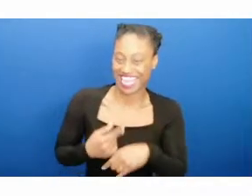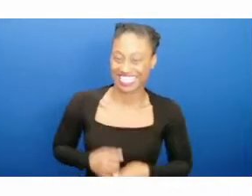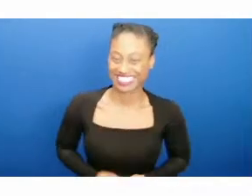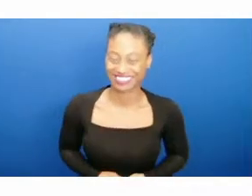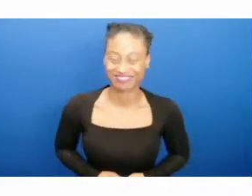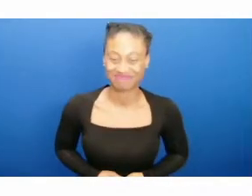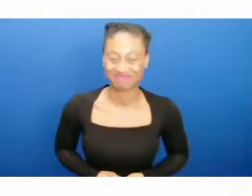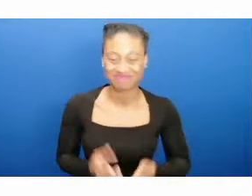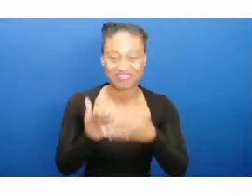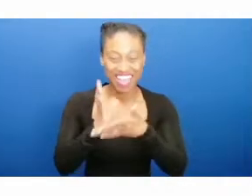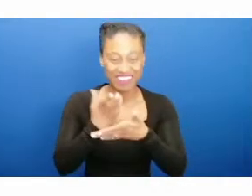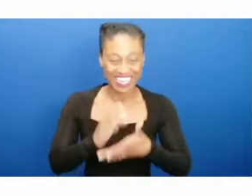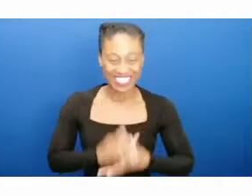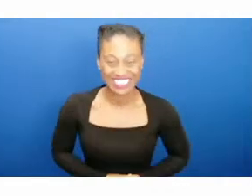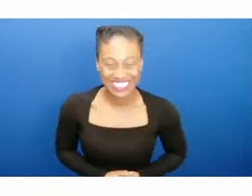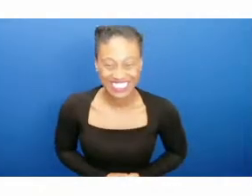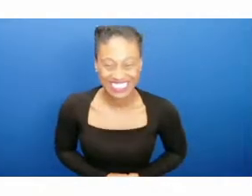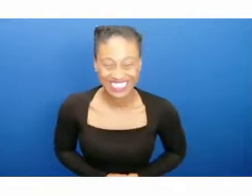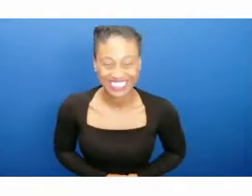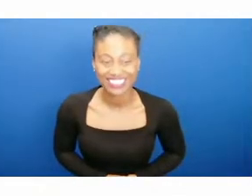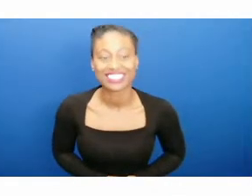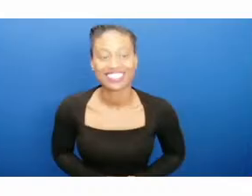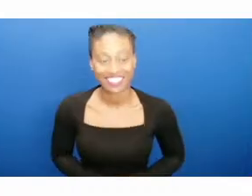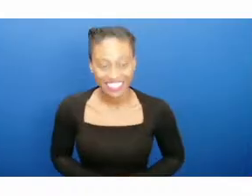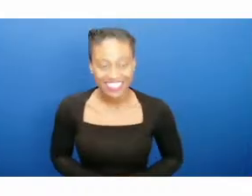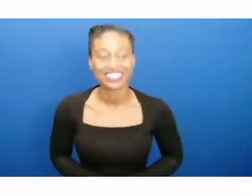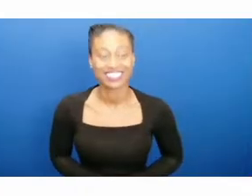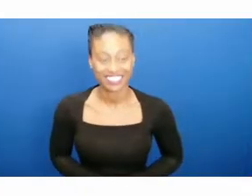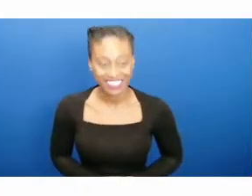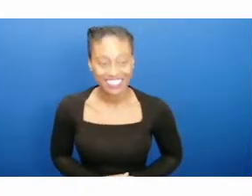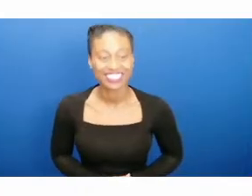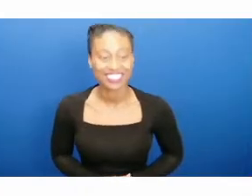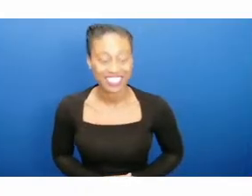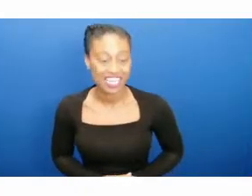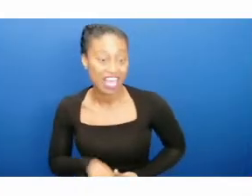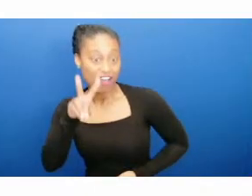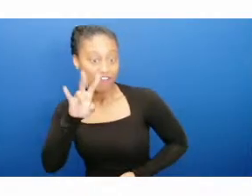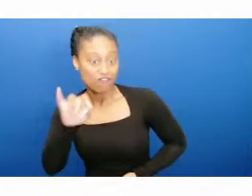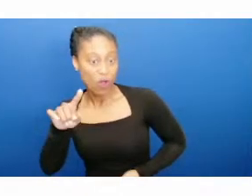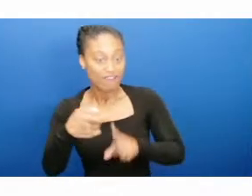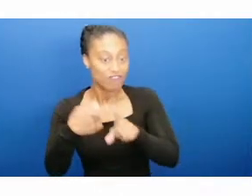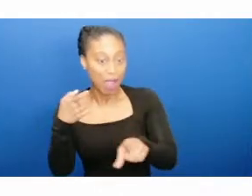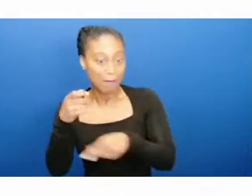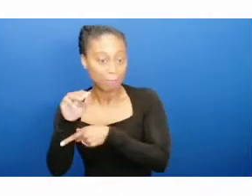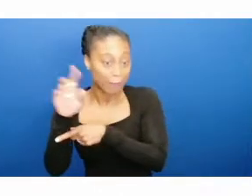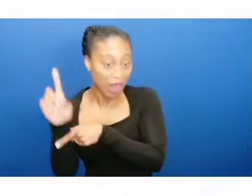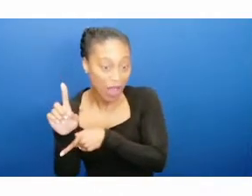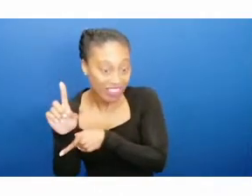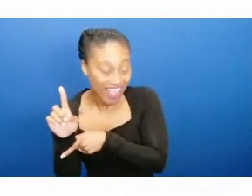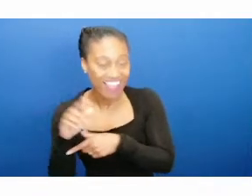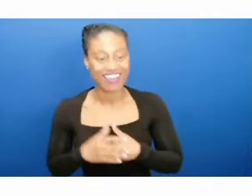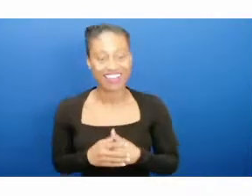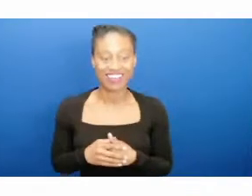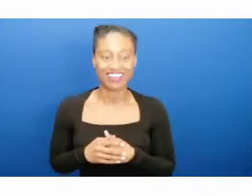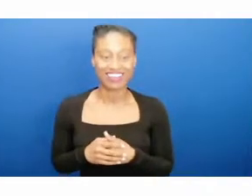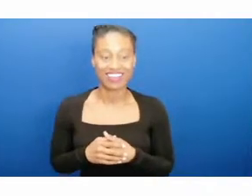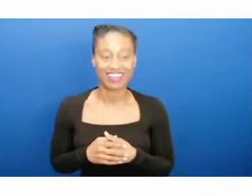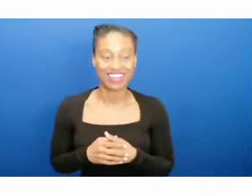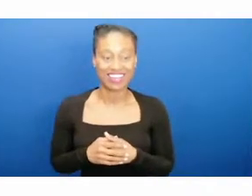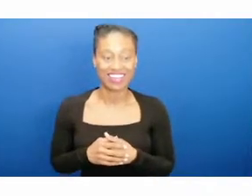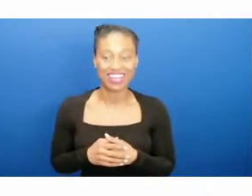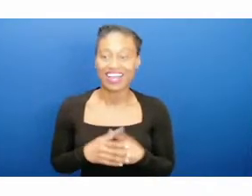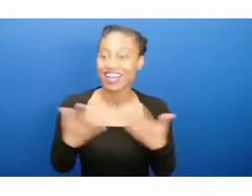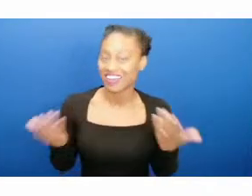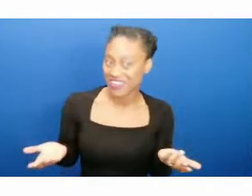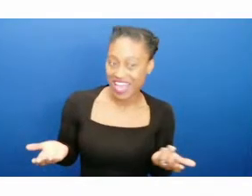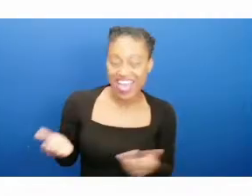right, so we've got Boyd here from Maryland, and Be Like Boyd, and share where you're